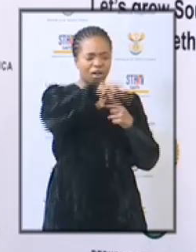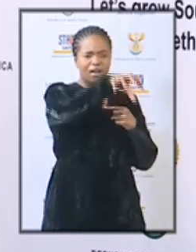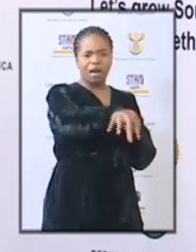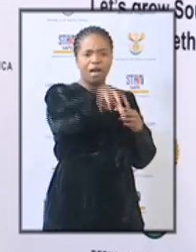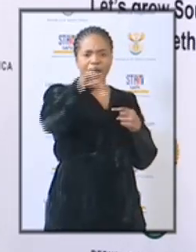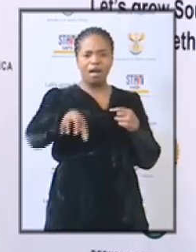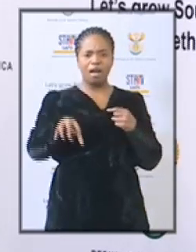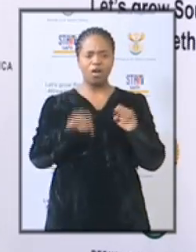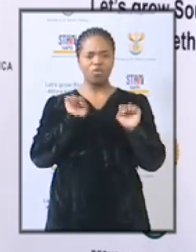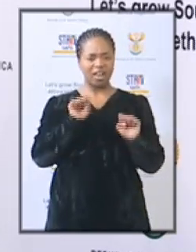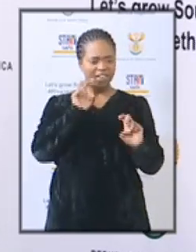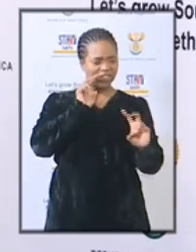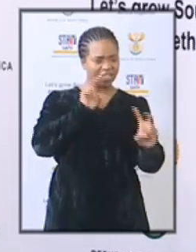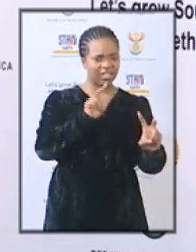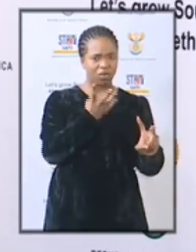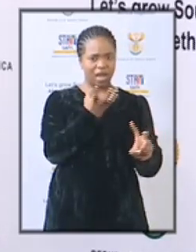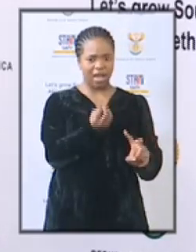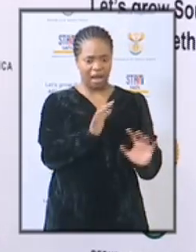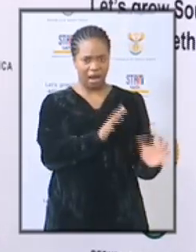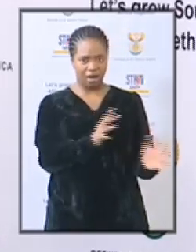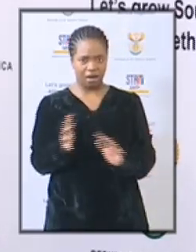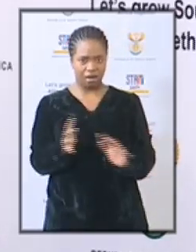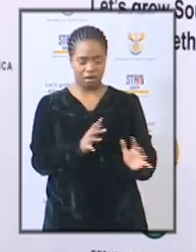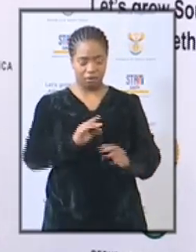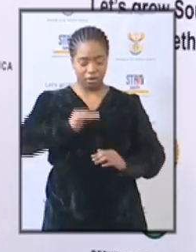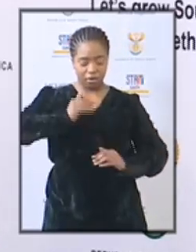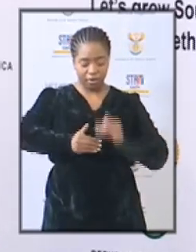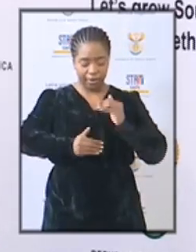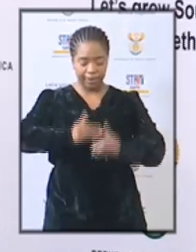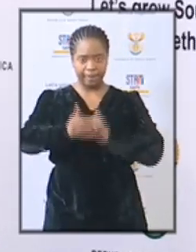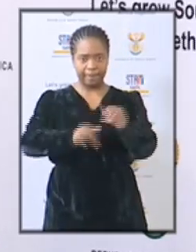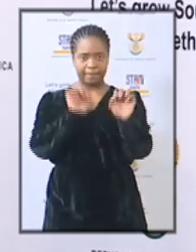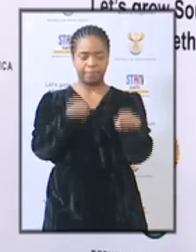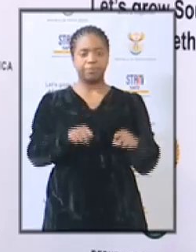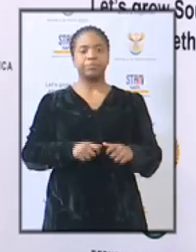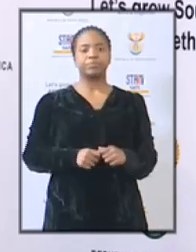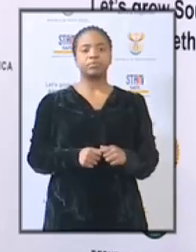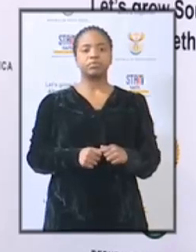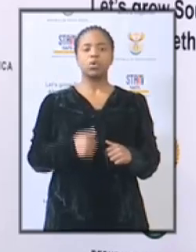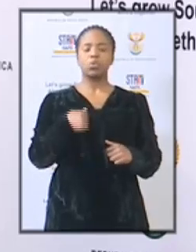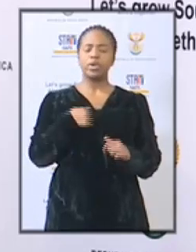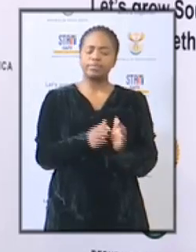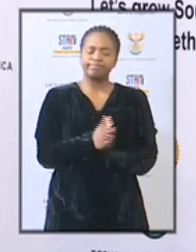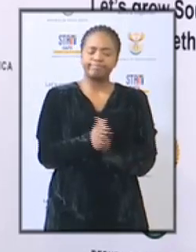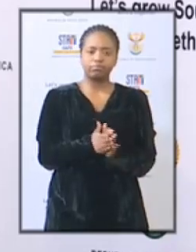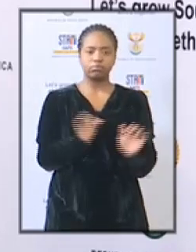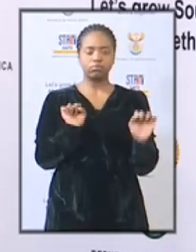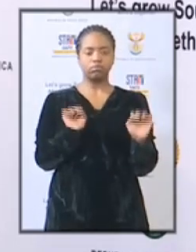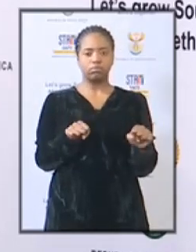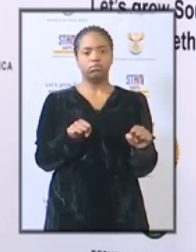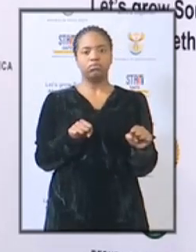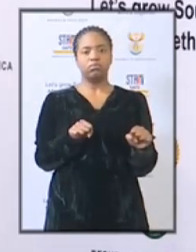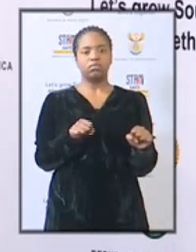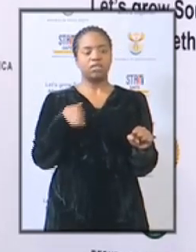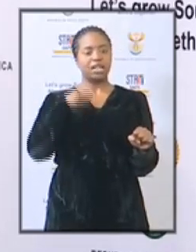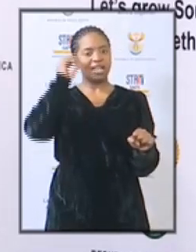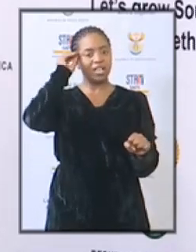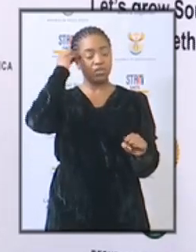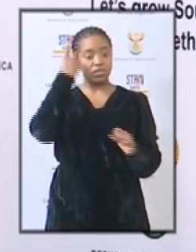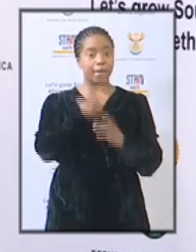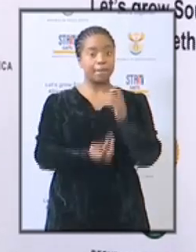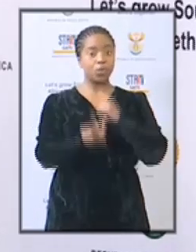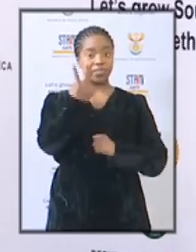move one step at a time. We are highly encouraged by the interest we are seeing from